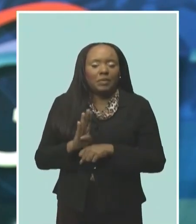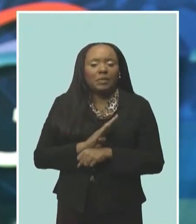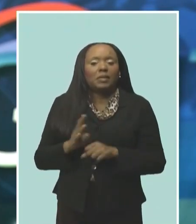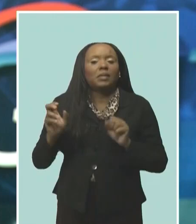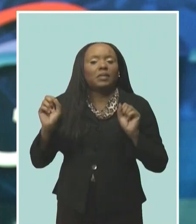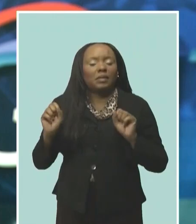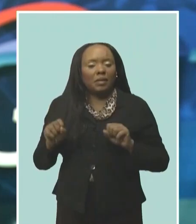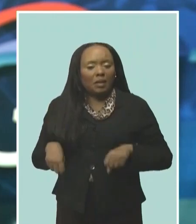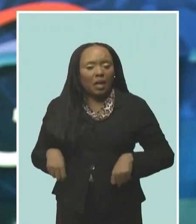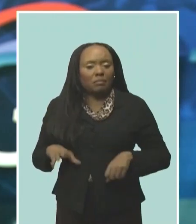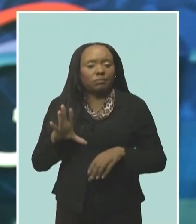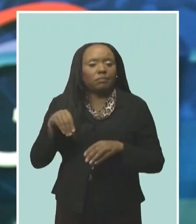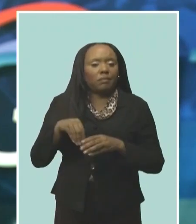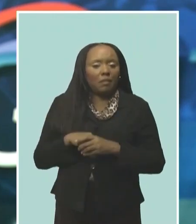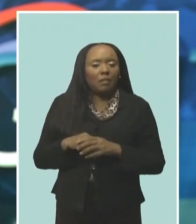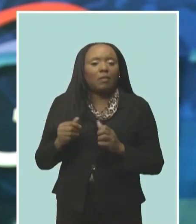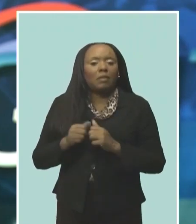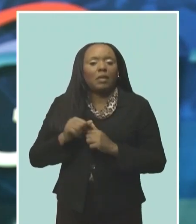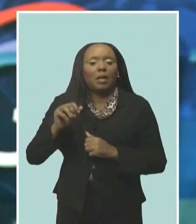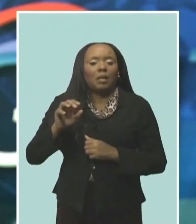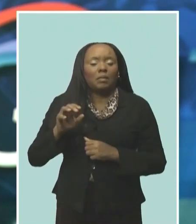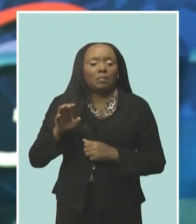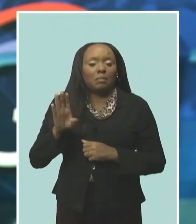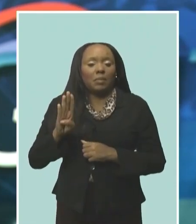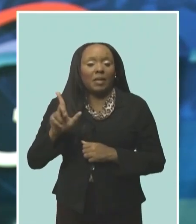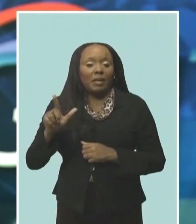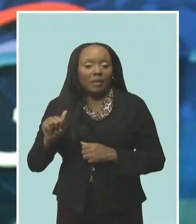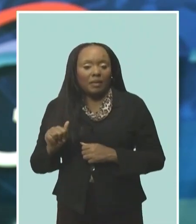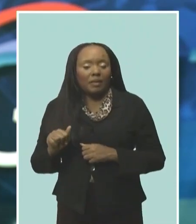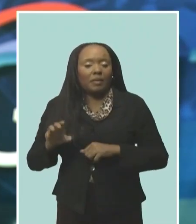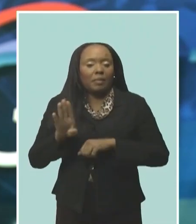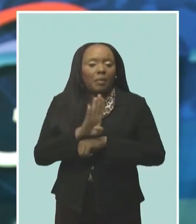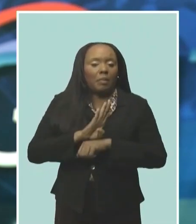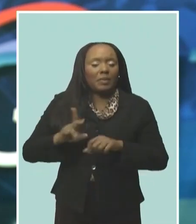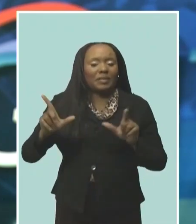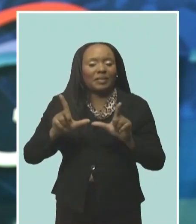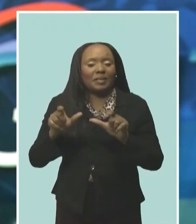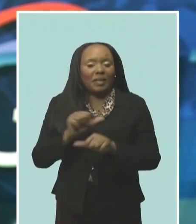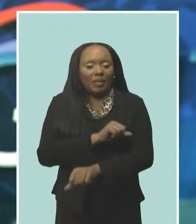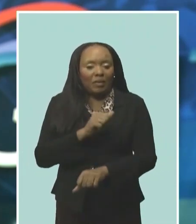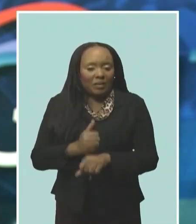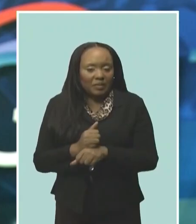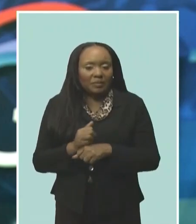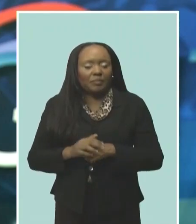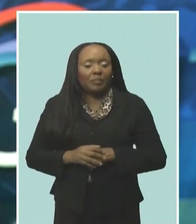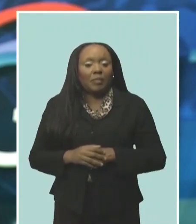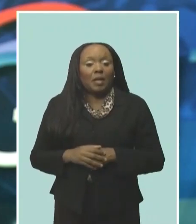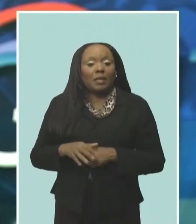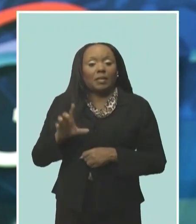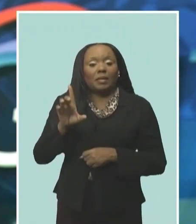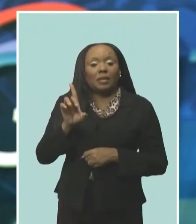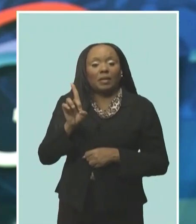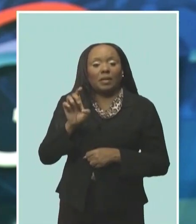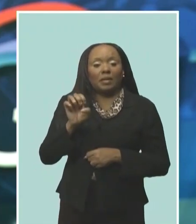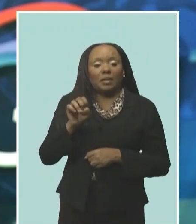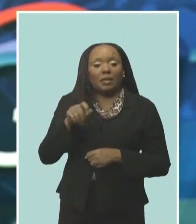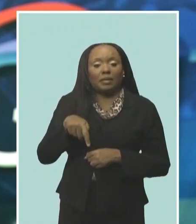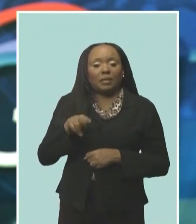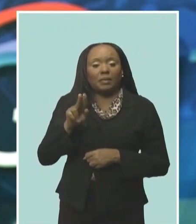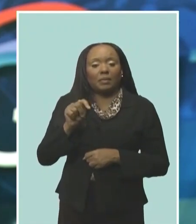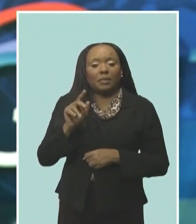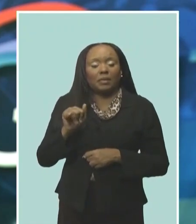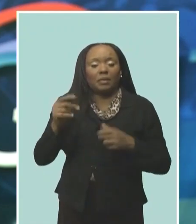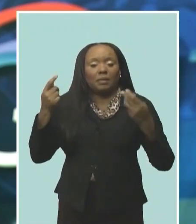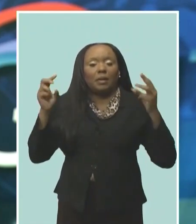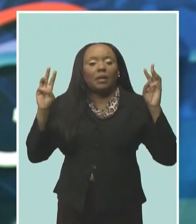move will also help reduce the backlog at the BLA. In leading off debate on the amendment bill, Deputy Prime Minister